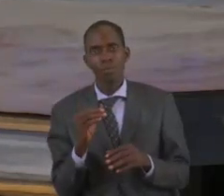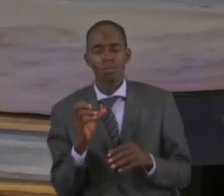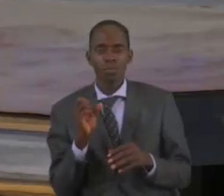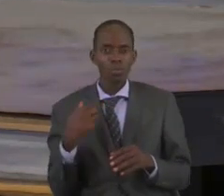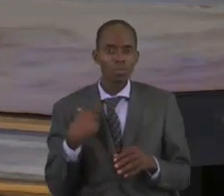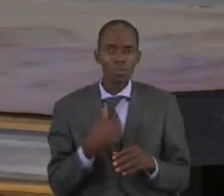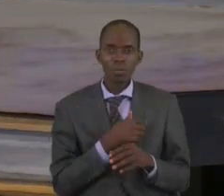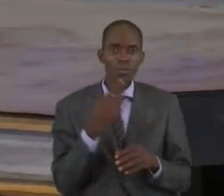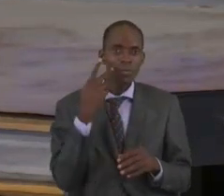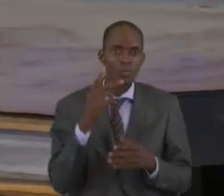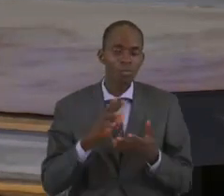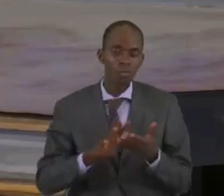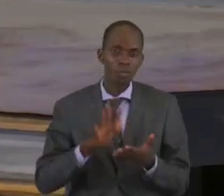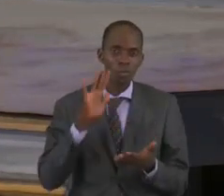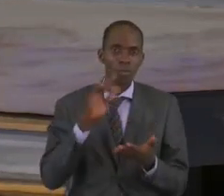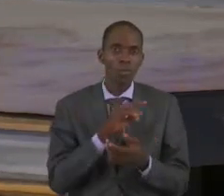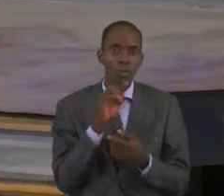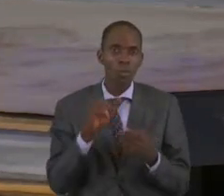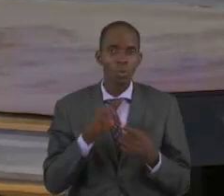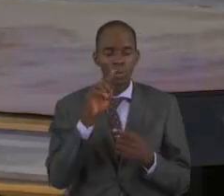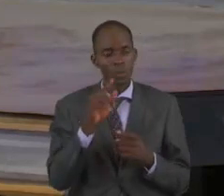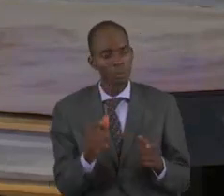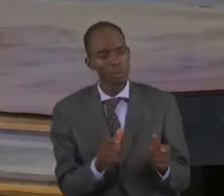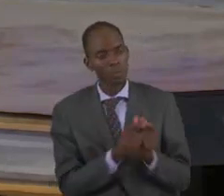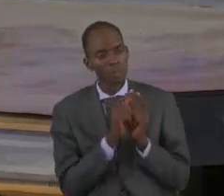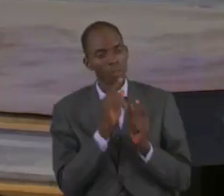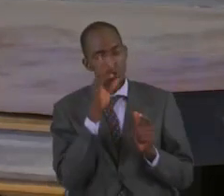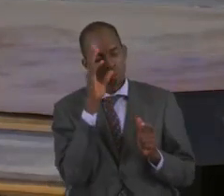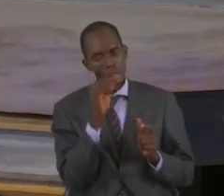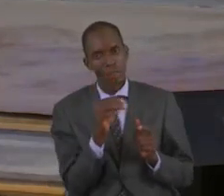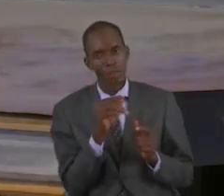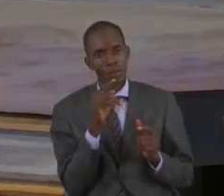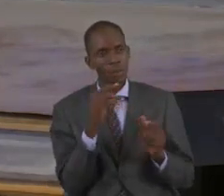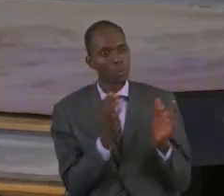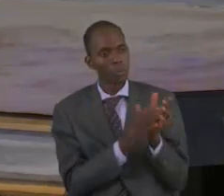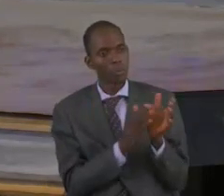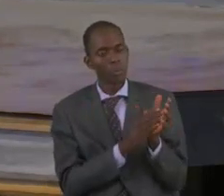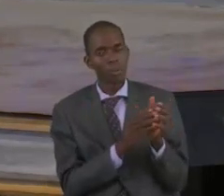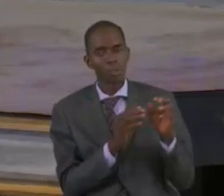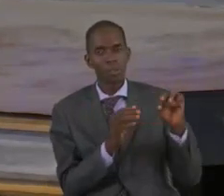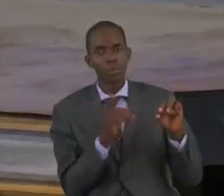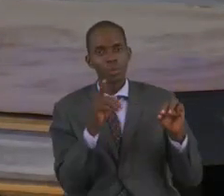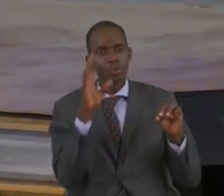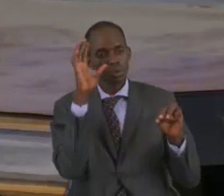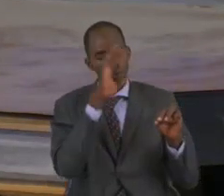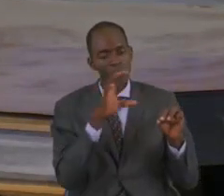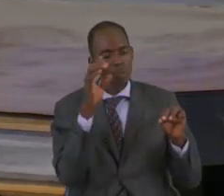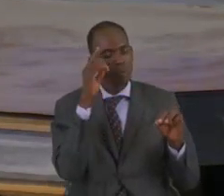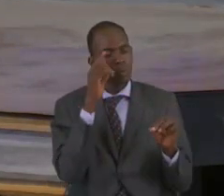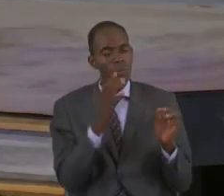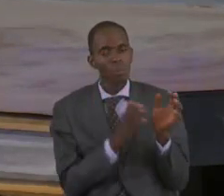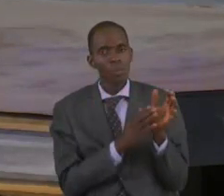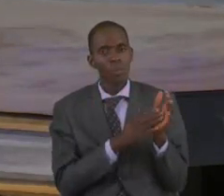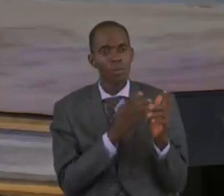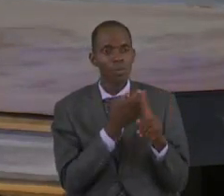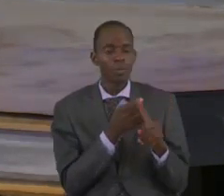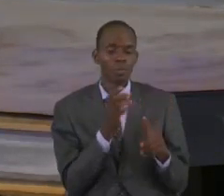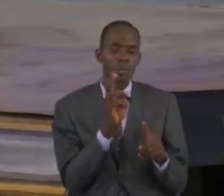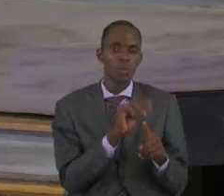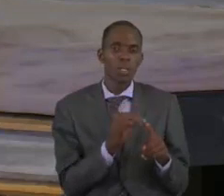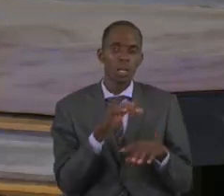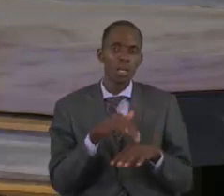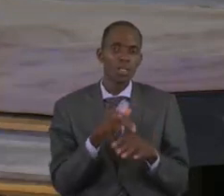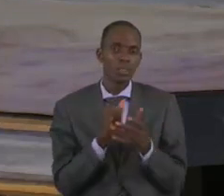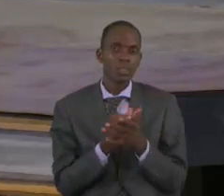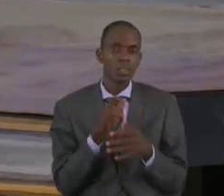glory. When you please men, you're seeking praise from them. You're seeking glory from them. At that